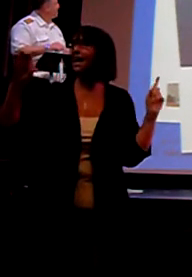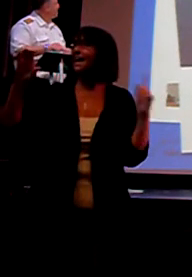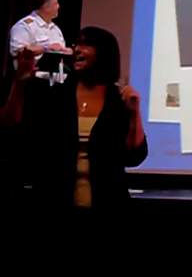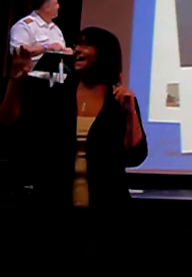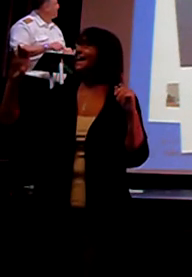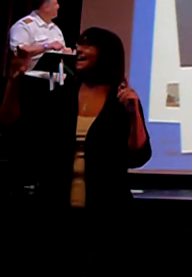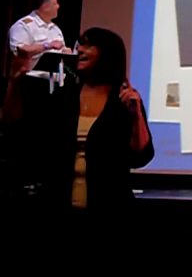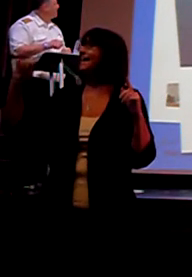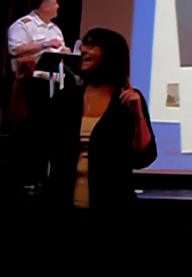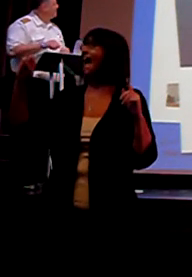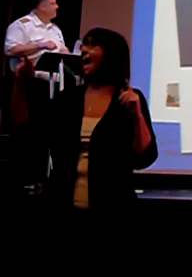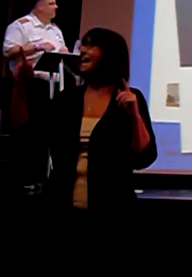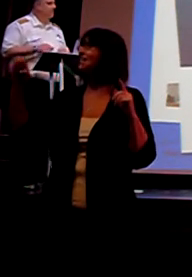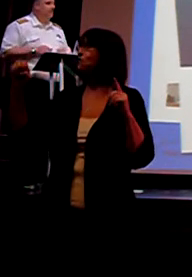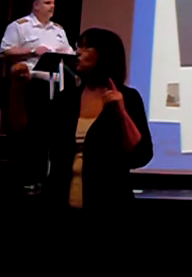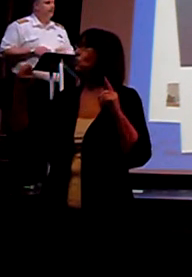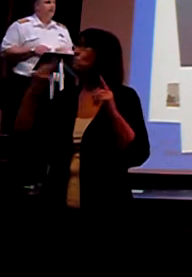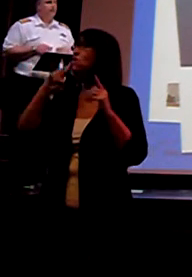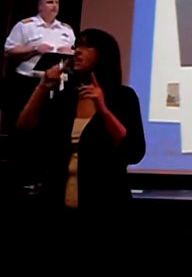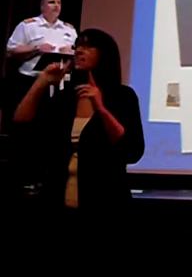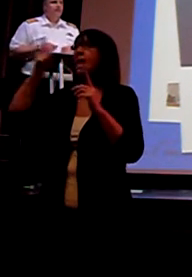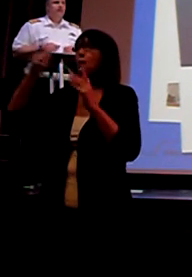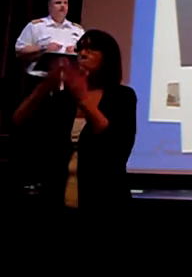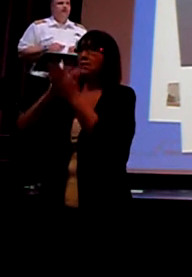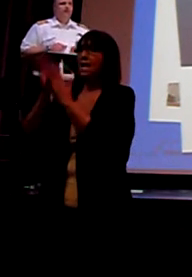prison, and